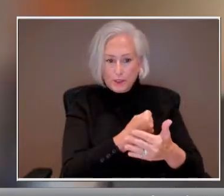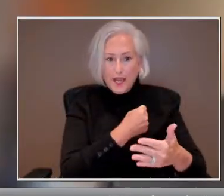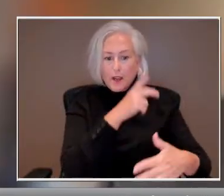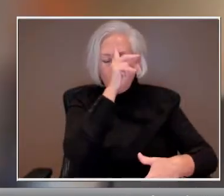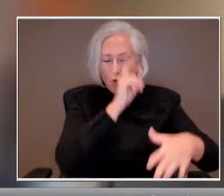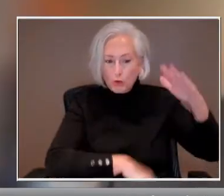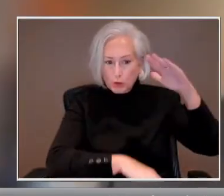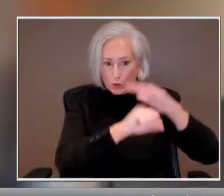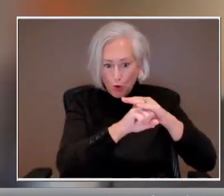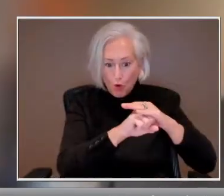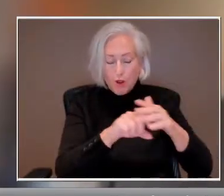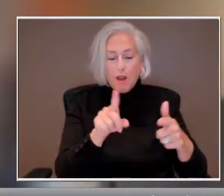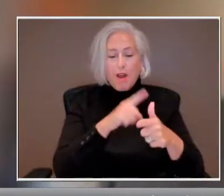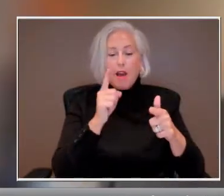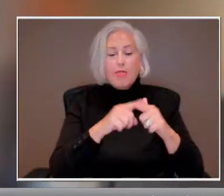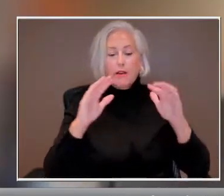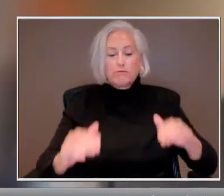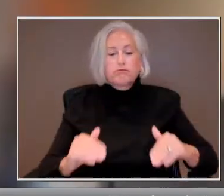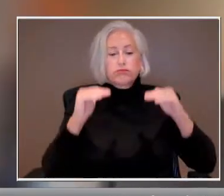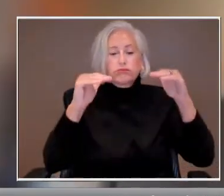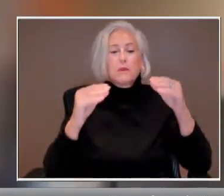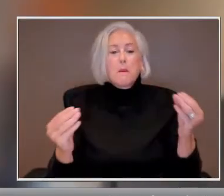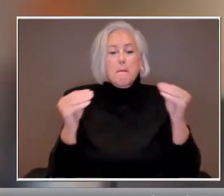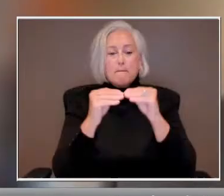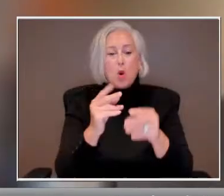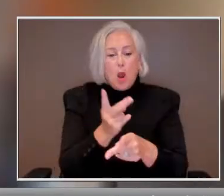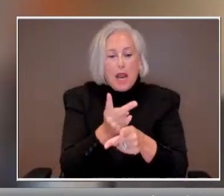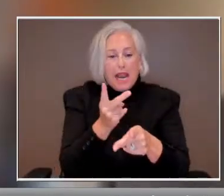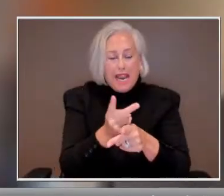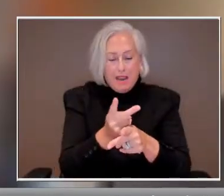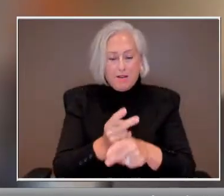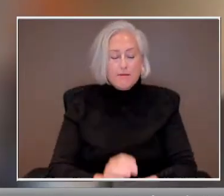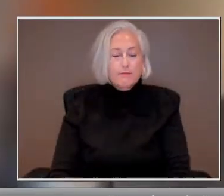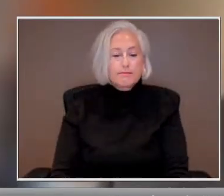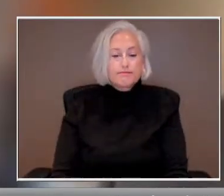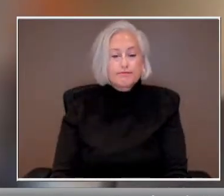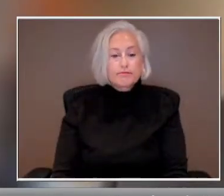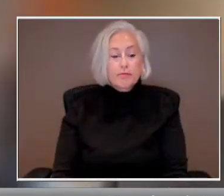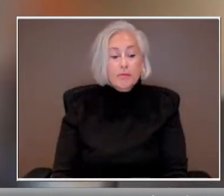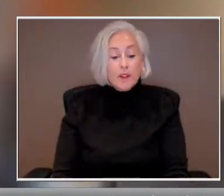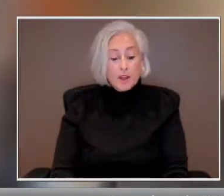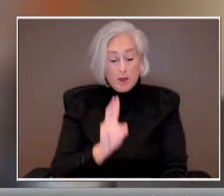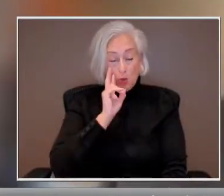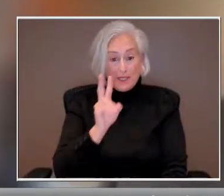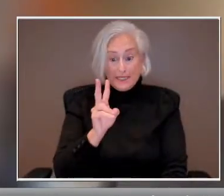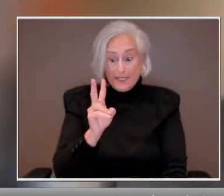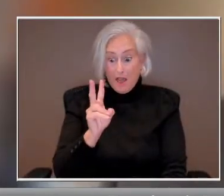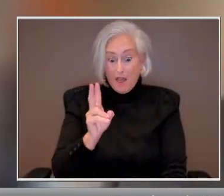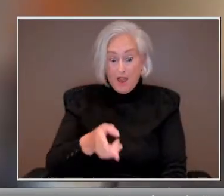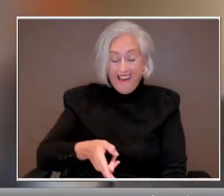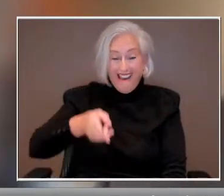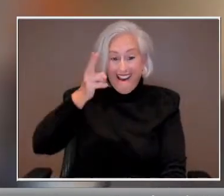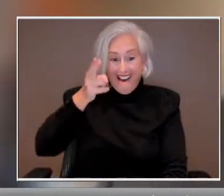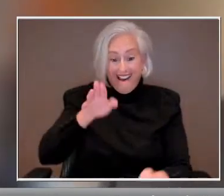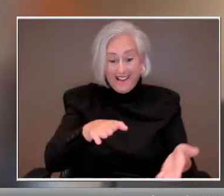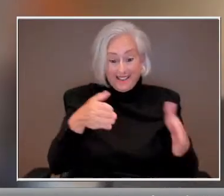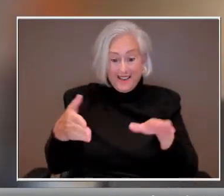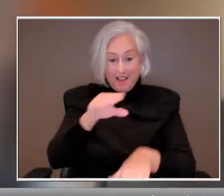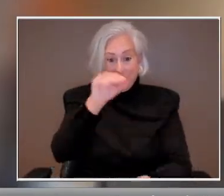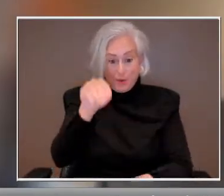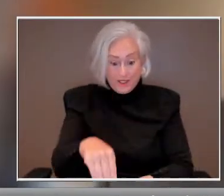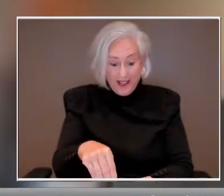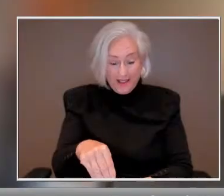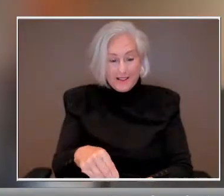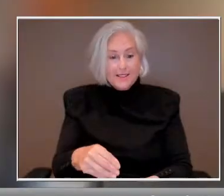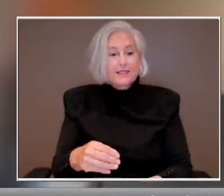on up to higher levels of care. So we went from seeing that higher mortality rate. We saw that less than 3%